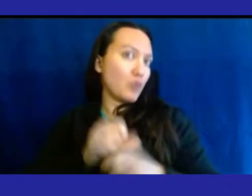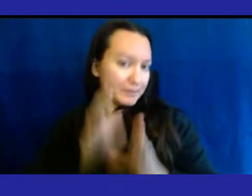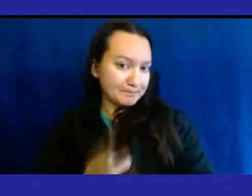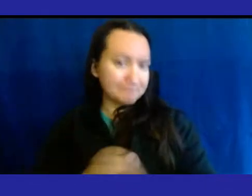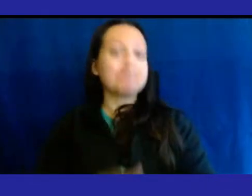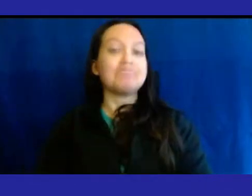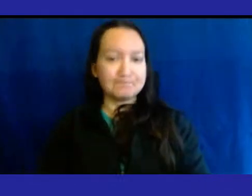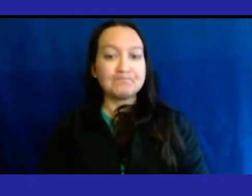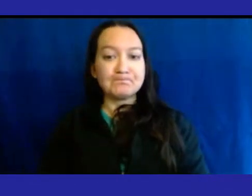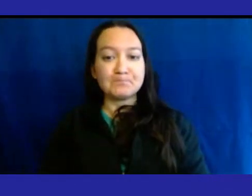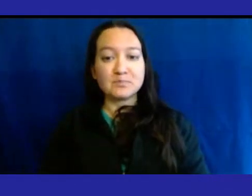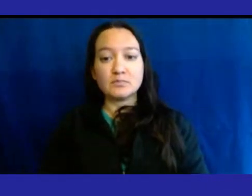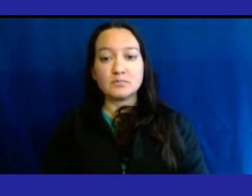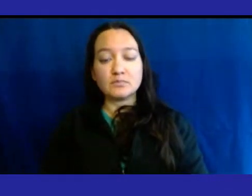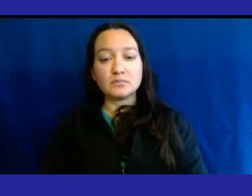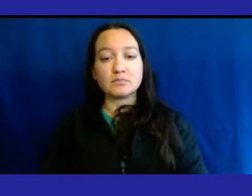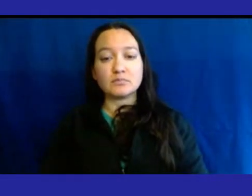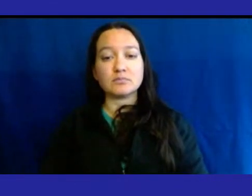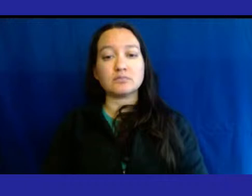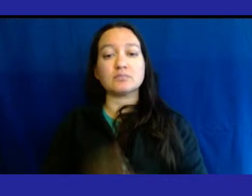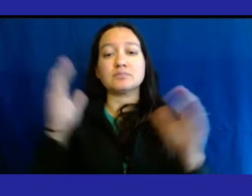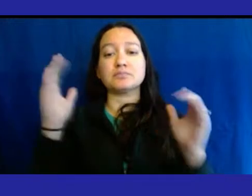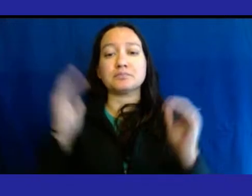Hospitals. Next slide, please.